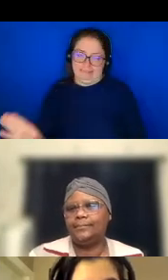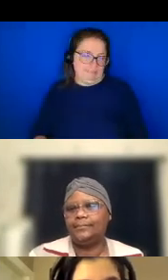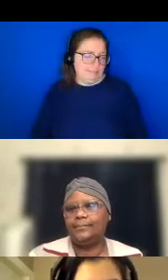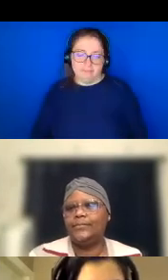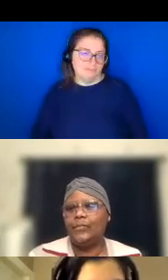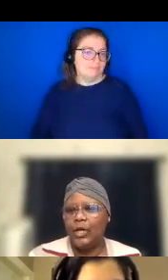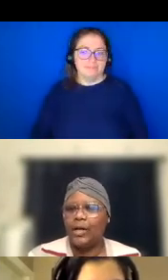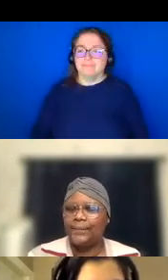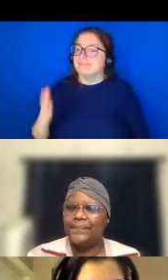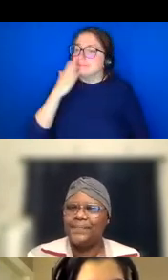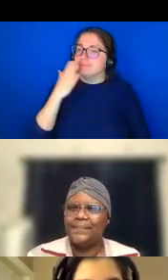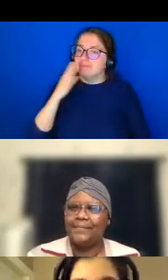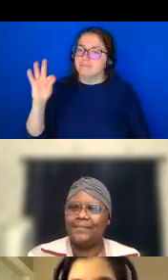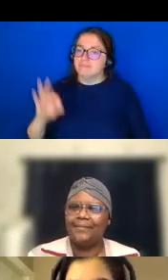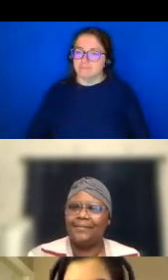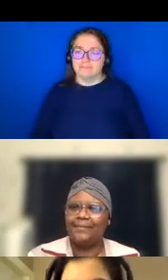Thank you. You're welcome.